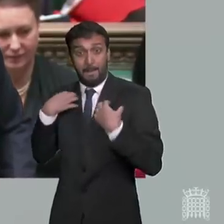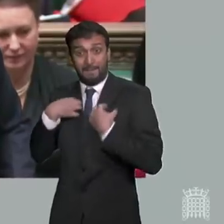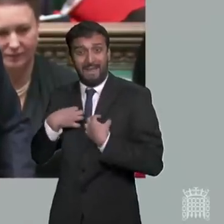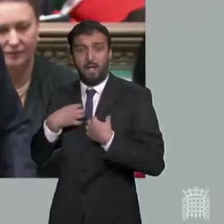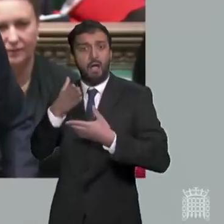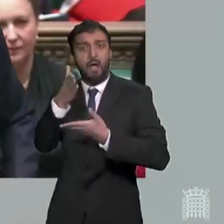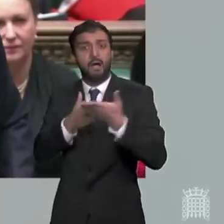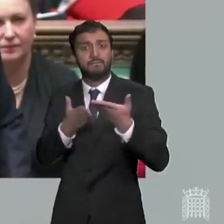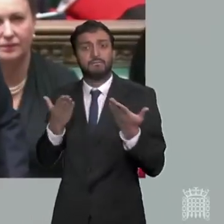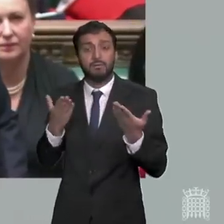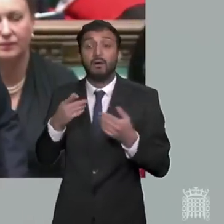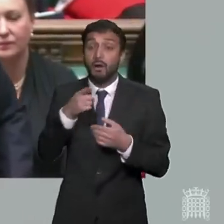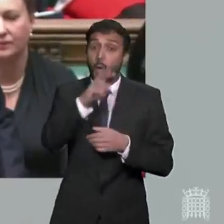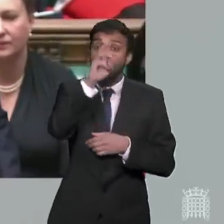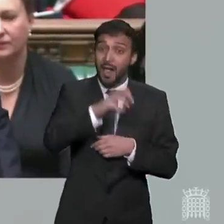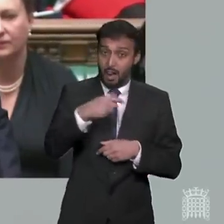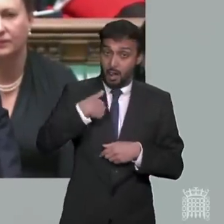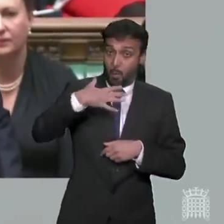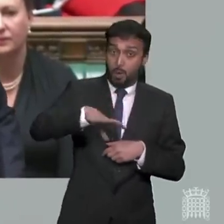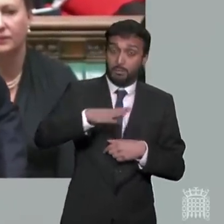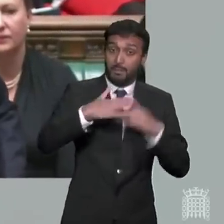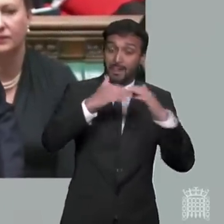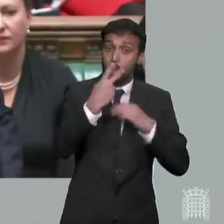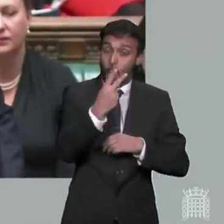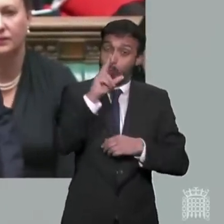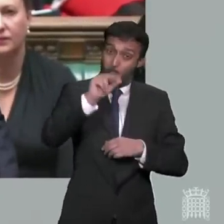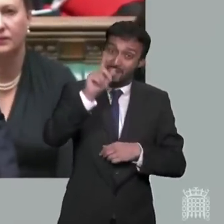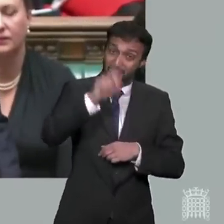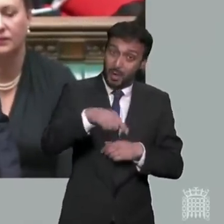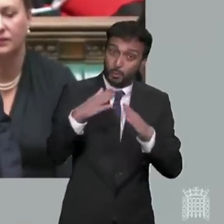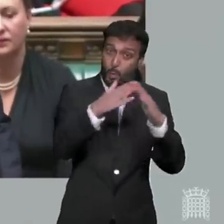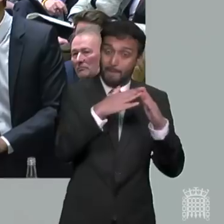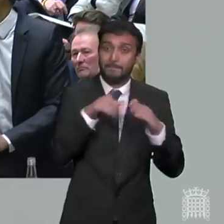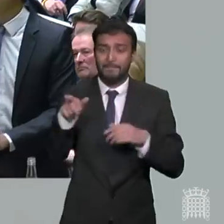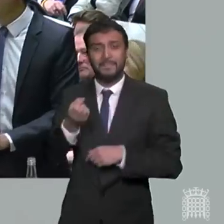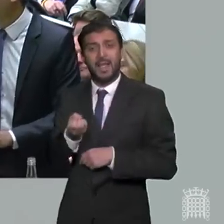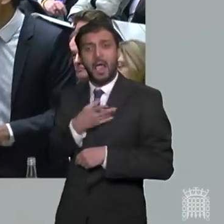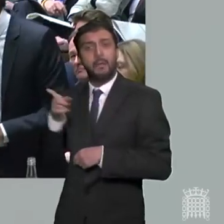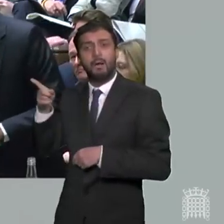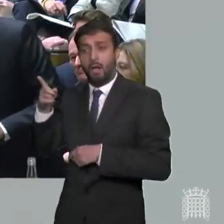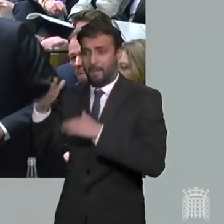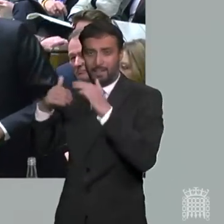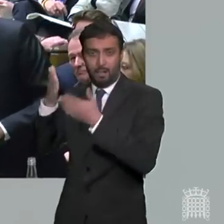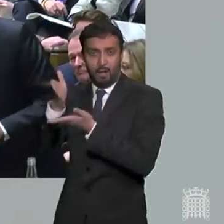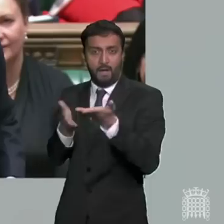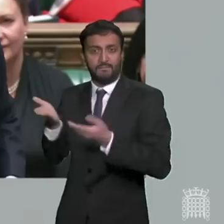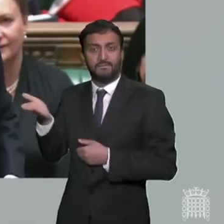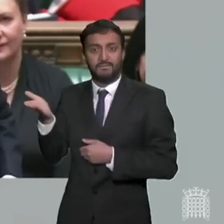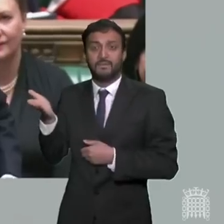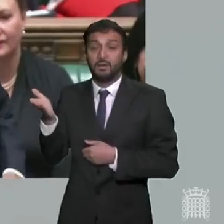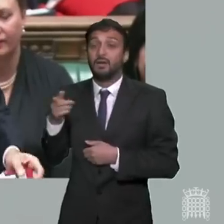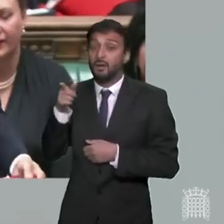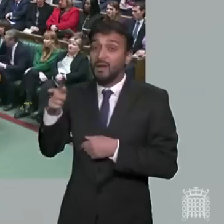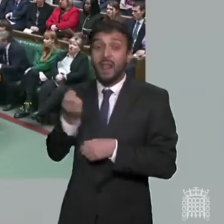In Wales, we want to build 12,000 homes. What are Labour delivering? Half of that, Mr. Speaker. The Labour Party talks, the